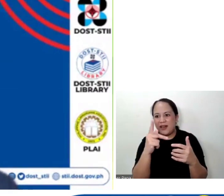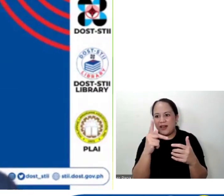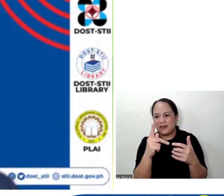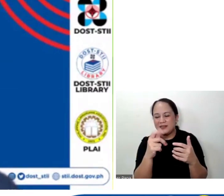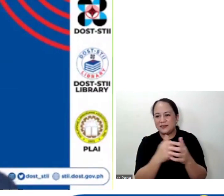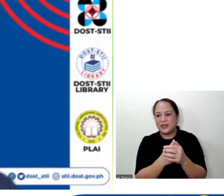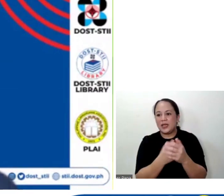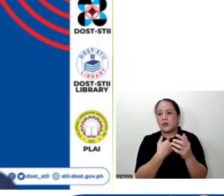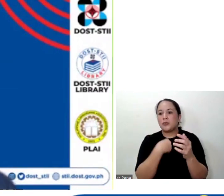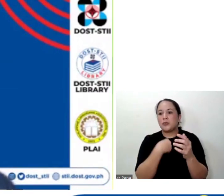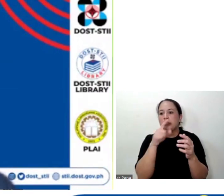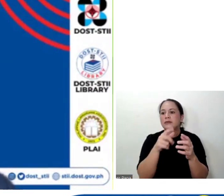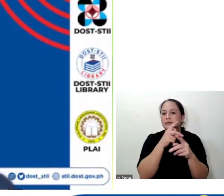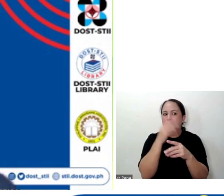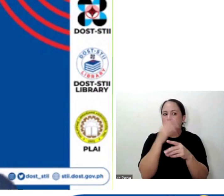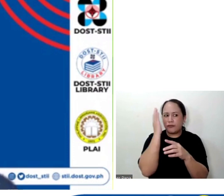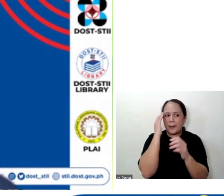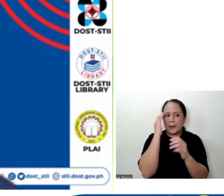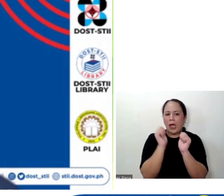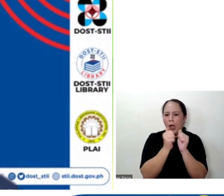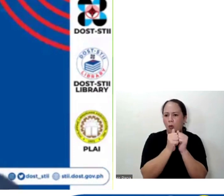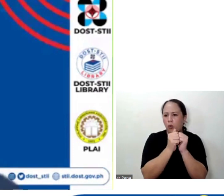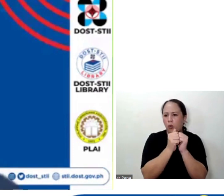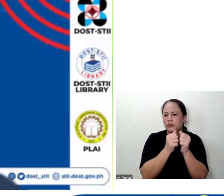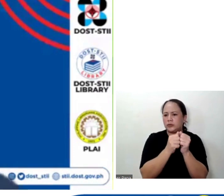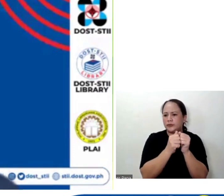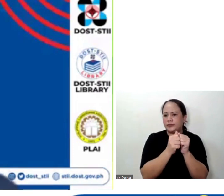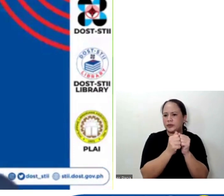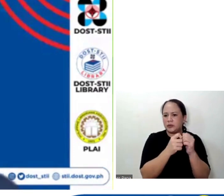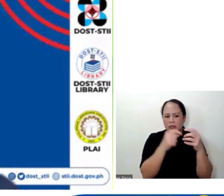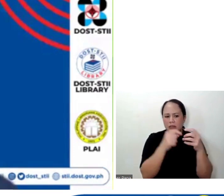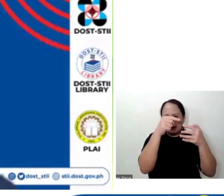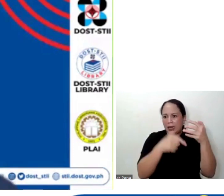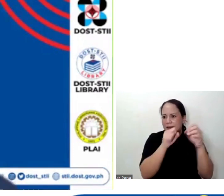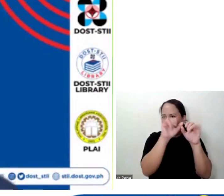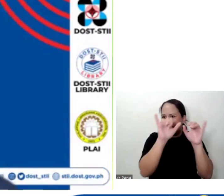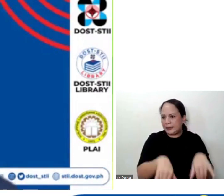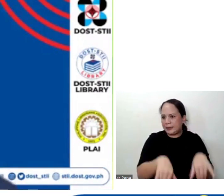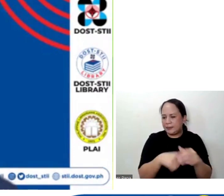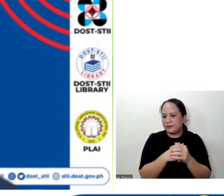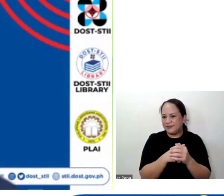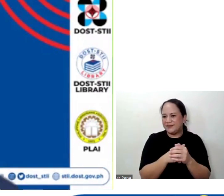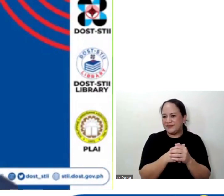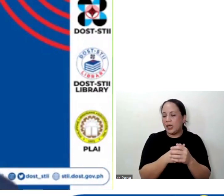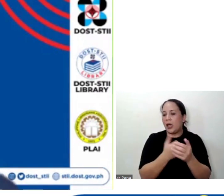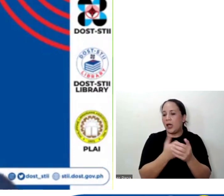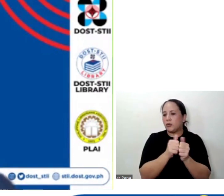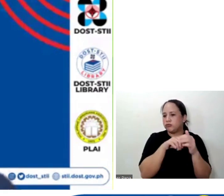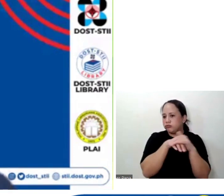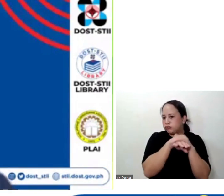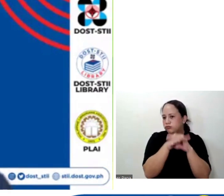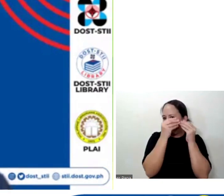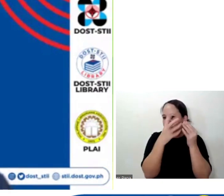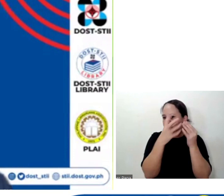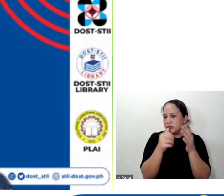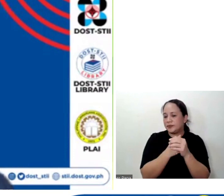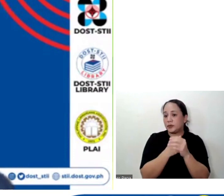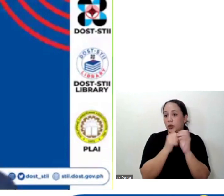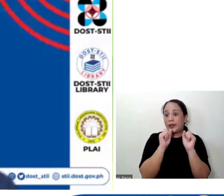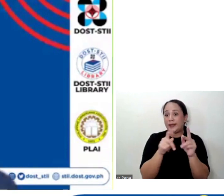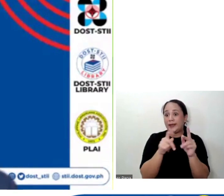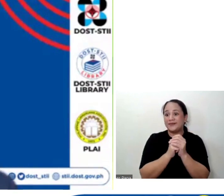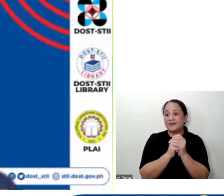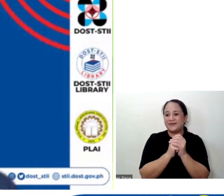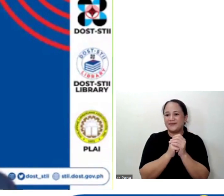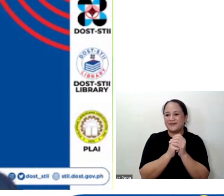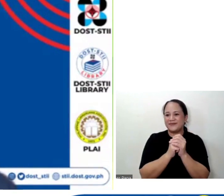We have to be very familiar with discovery systems. What are the new ways of accessing information? All right.